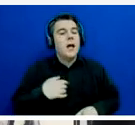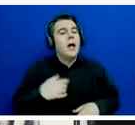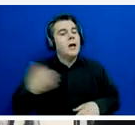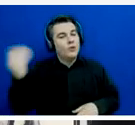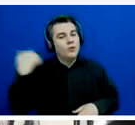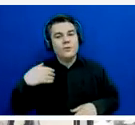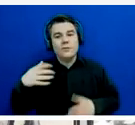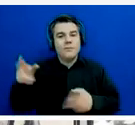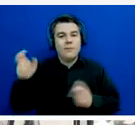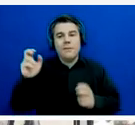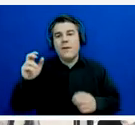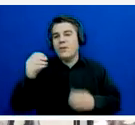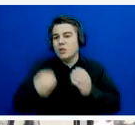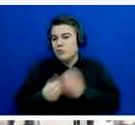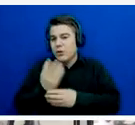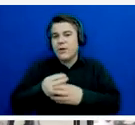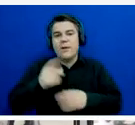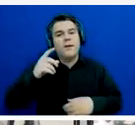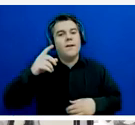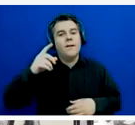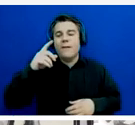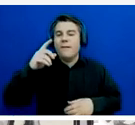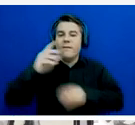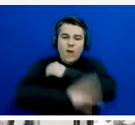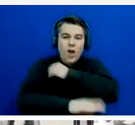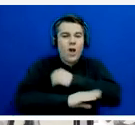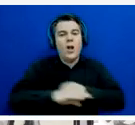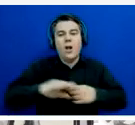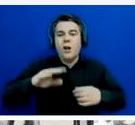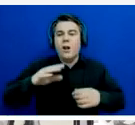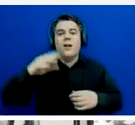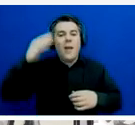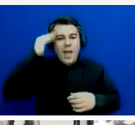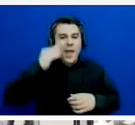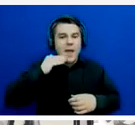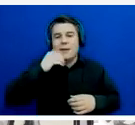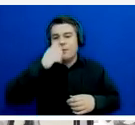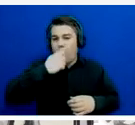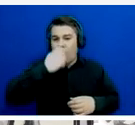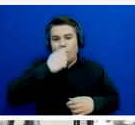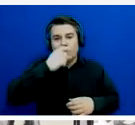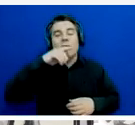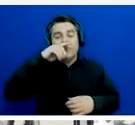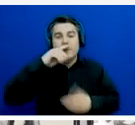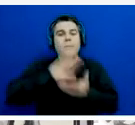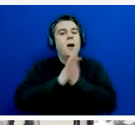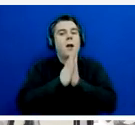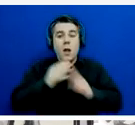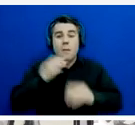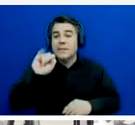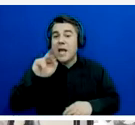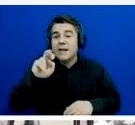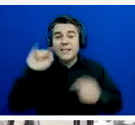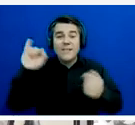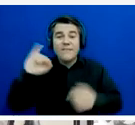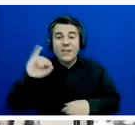every spring, every fall, every head cold, every sneeze basically turned into a sinus infection for me. And I used to use a neti